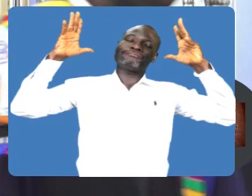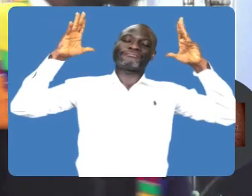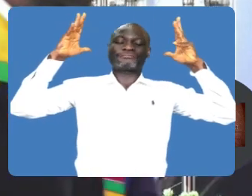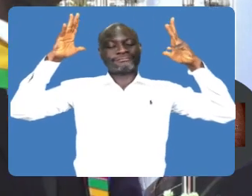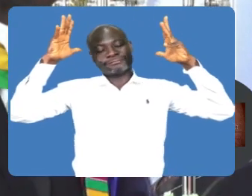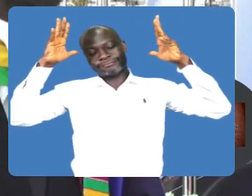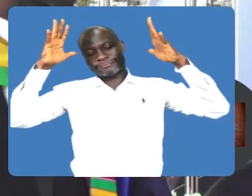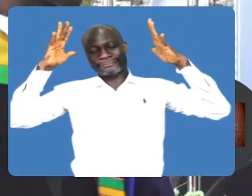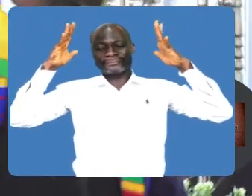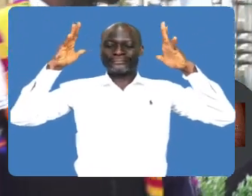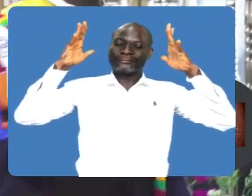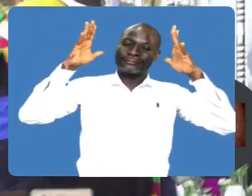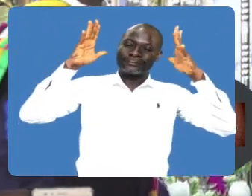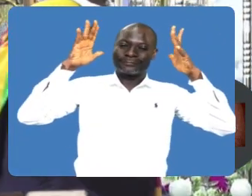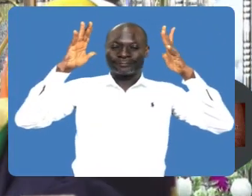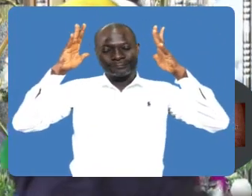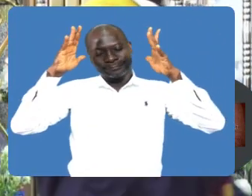Blessings.